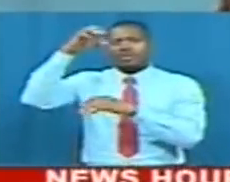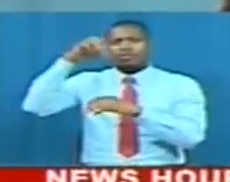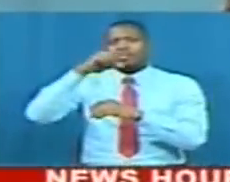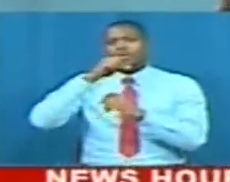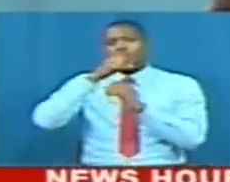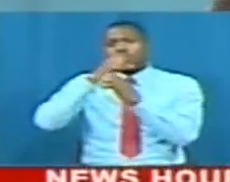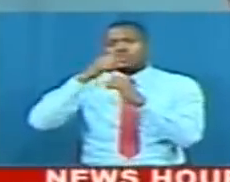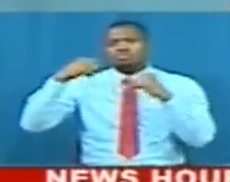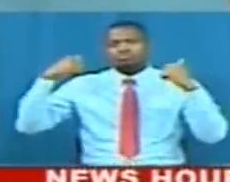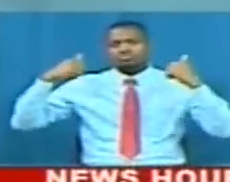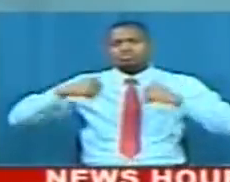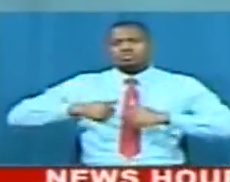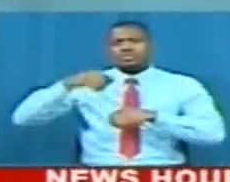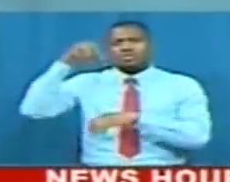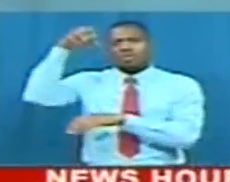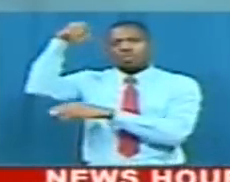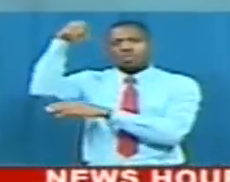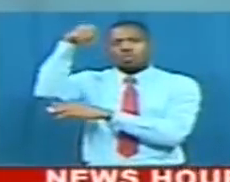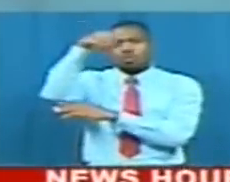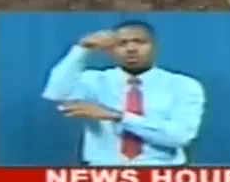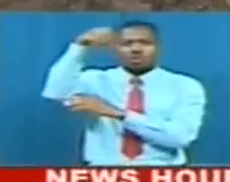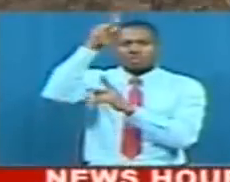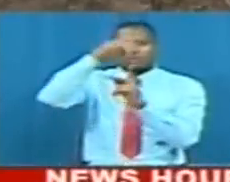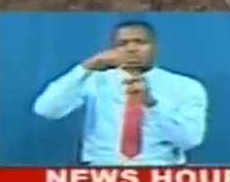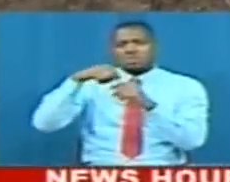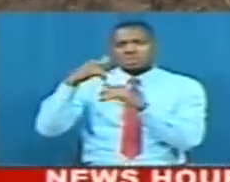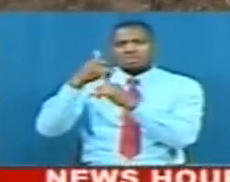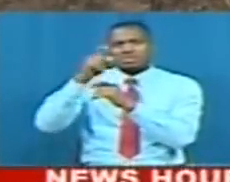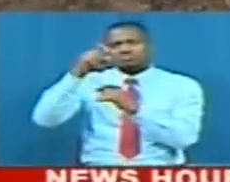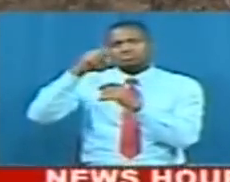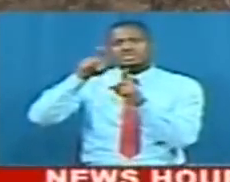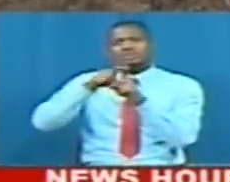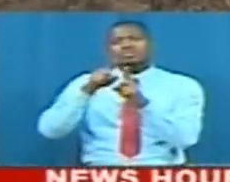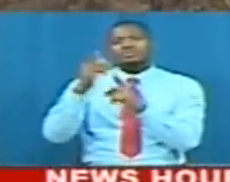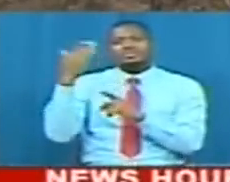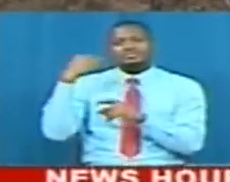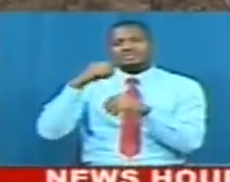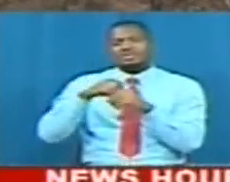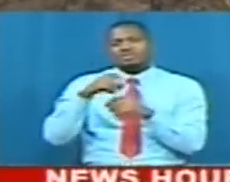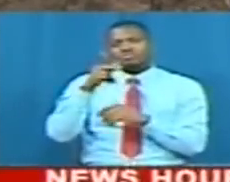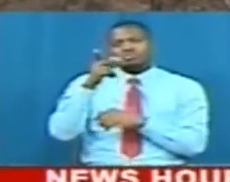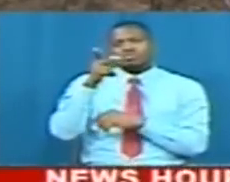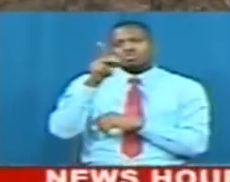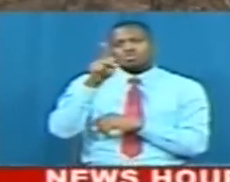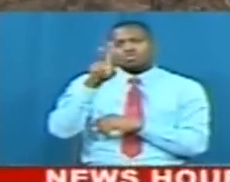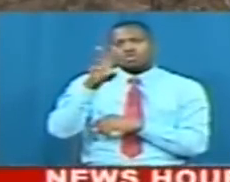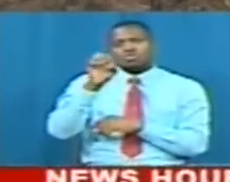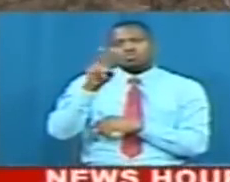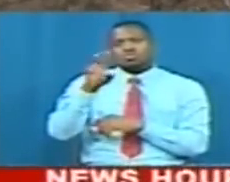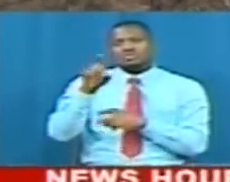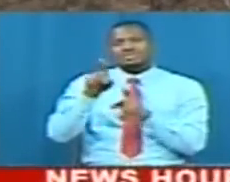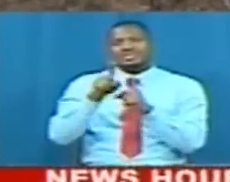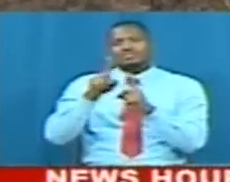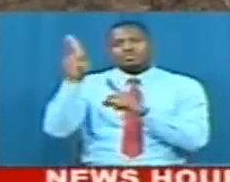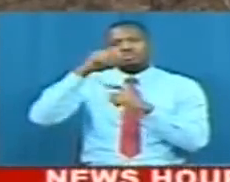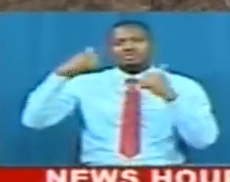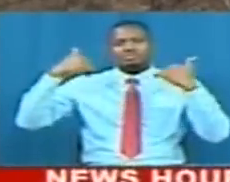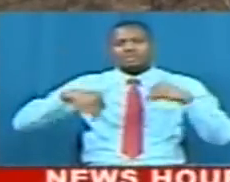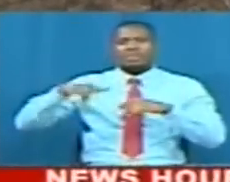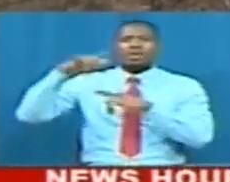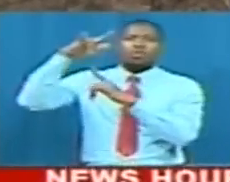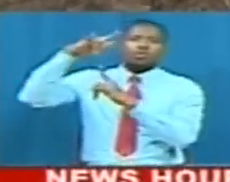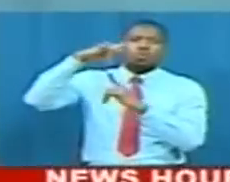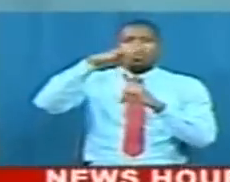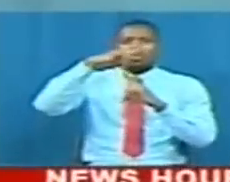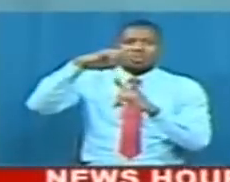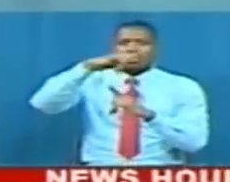a paragliding facility there. You can see it from the scarp down to Pupua and beyond to Boku. The land